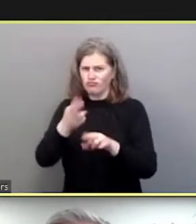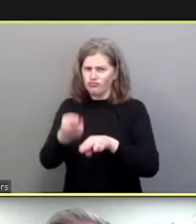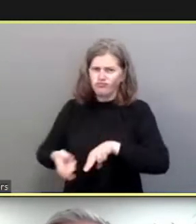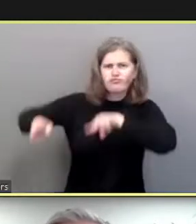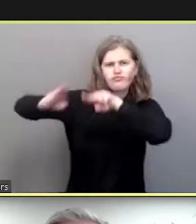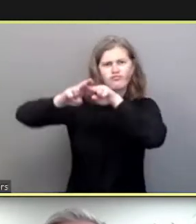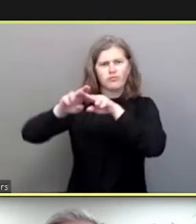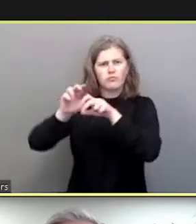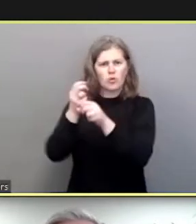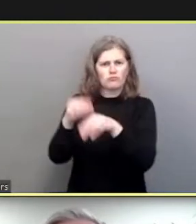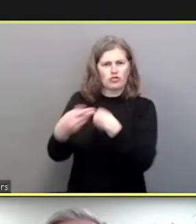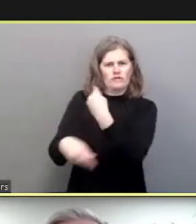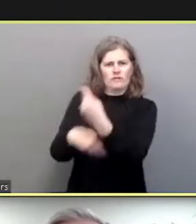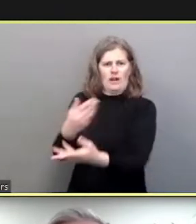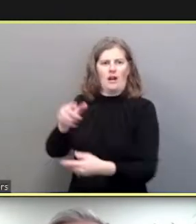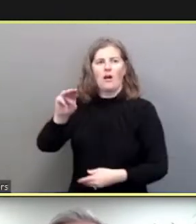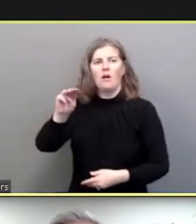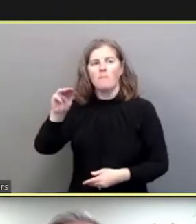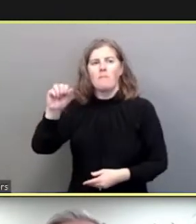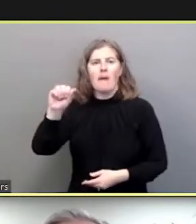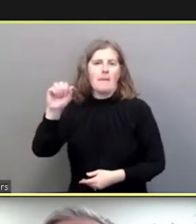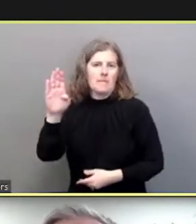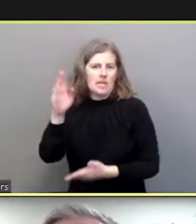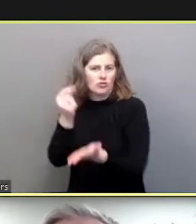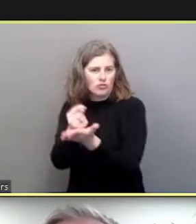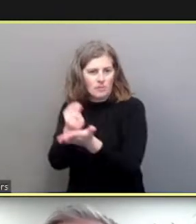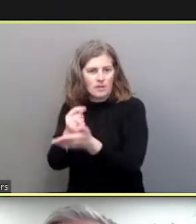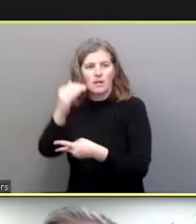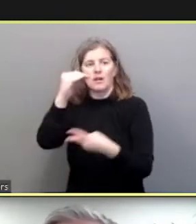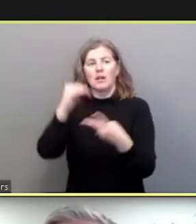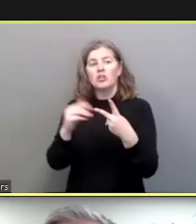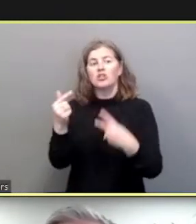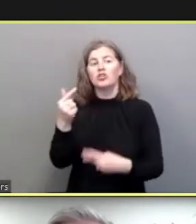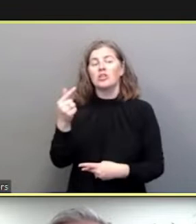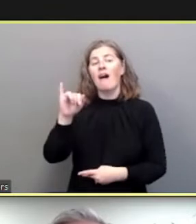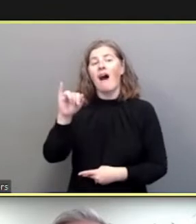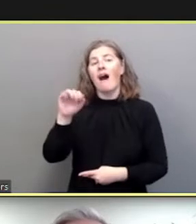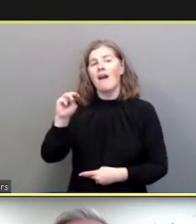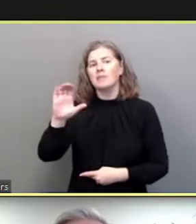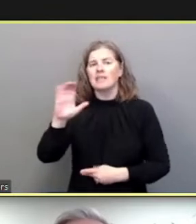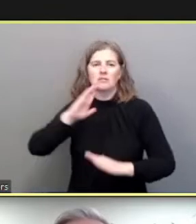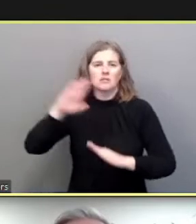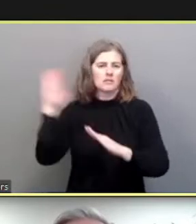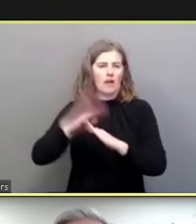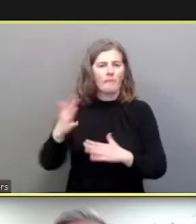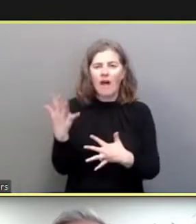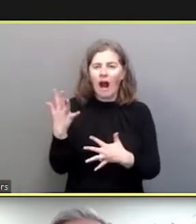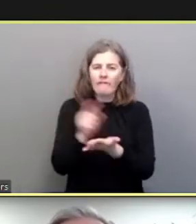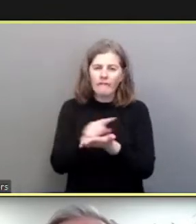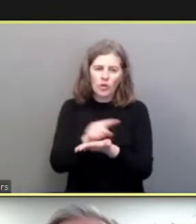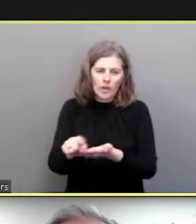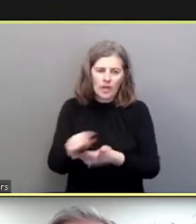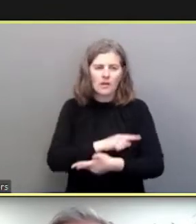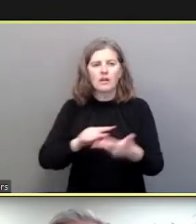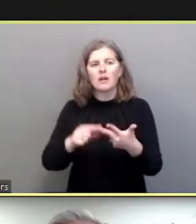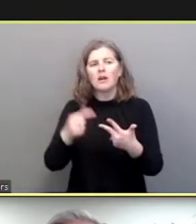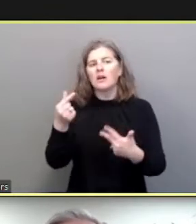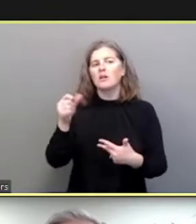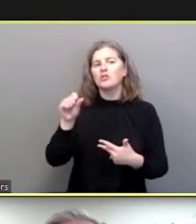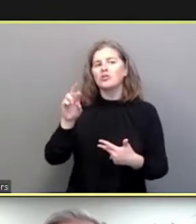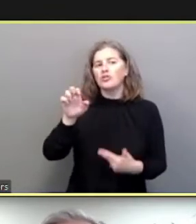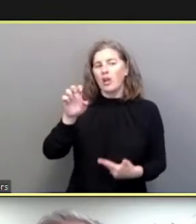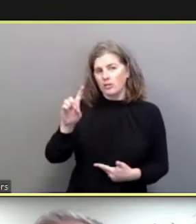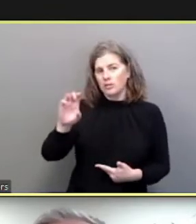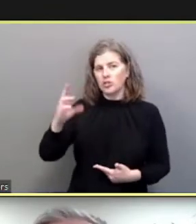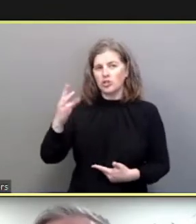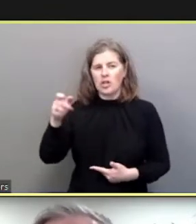monoclonal antibody treatment. GIMC, who's in our top 5 pretty much every week, Gerald Champion. And you'll